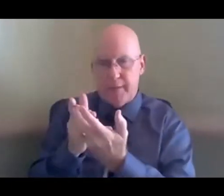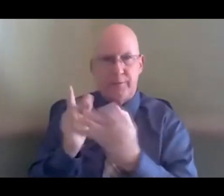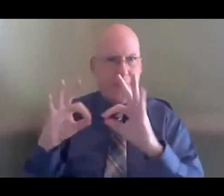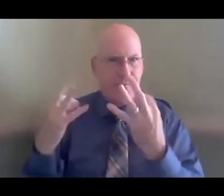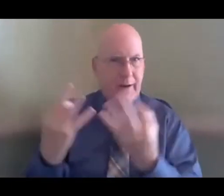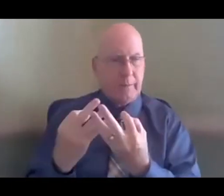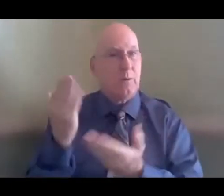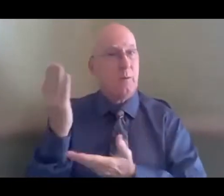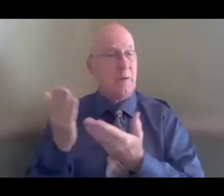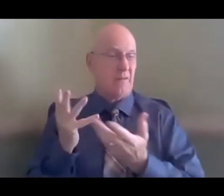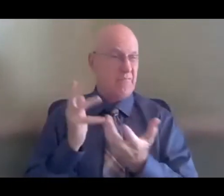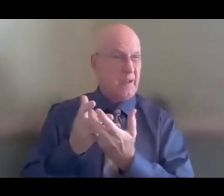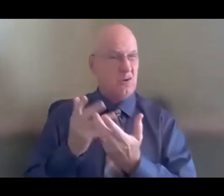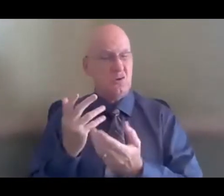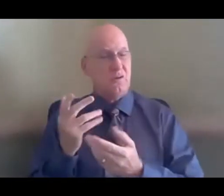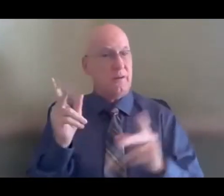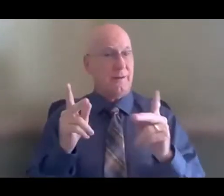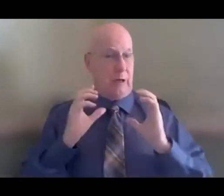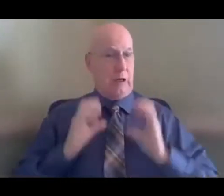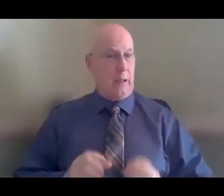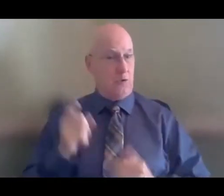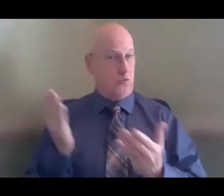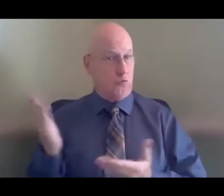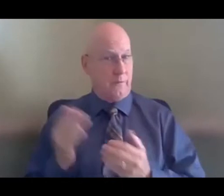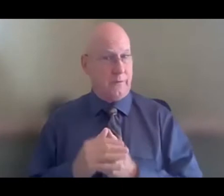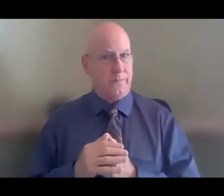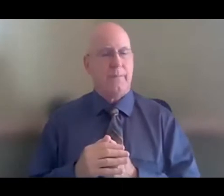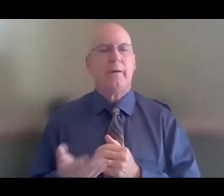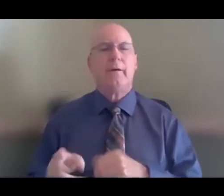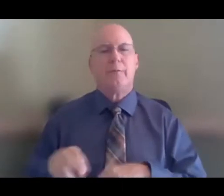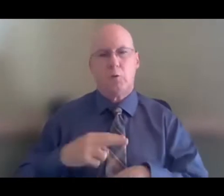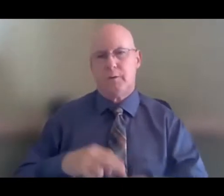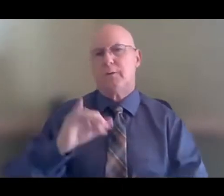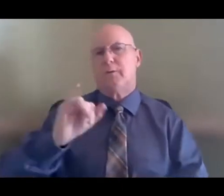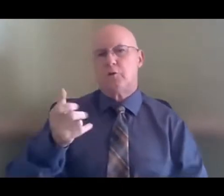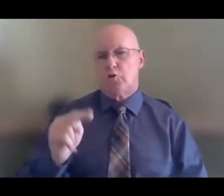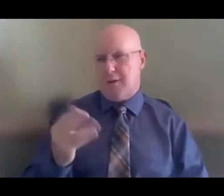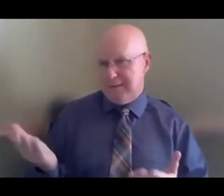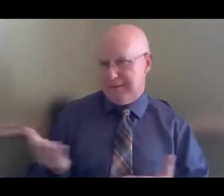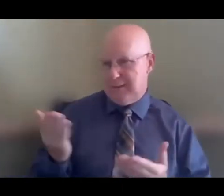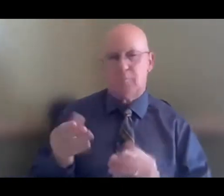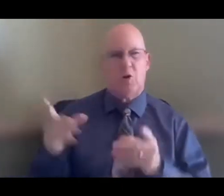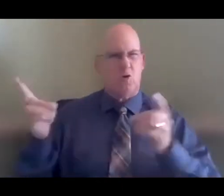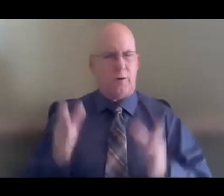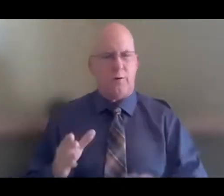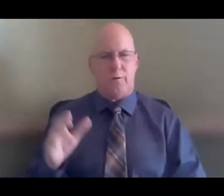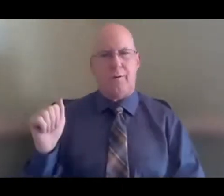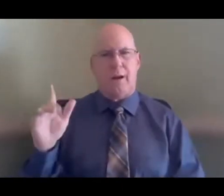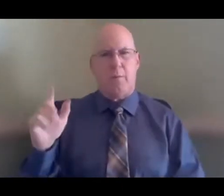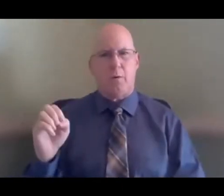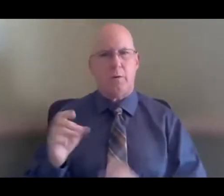serve. So I am, of course, joined by John Finch, who is the director of ABLE United. I'm